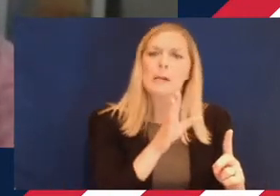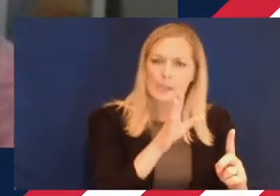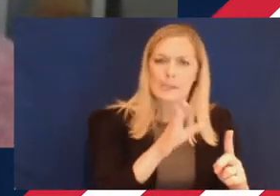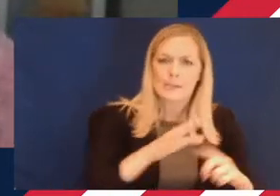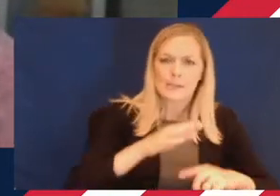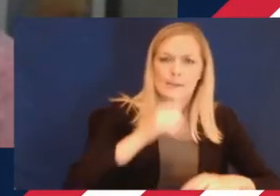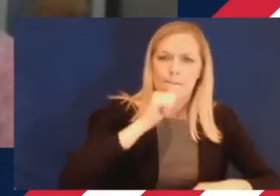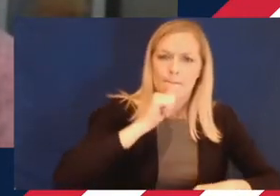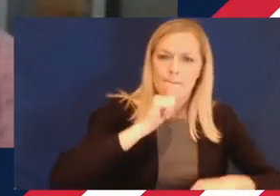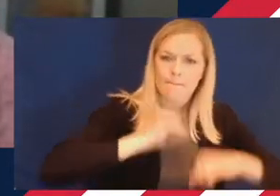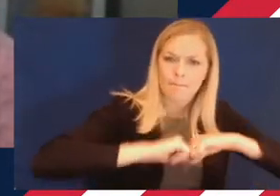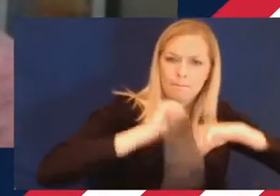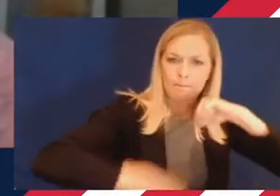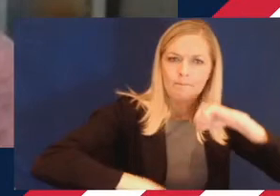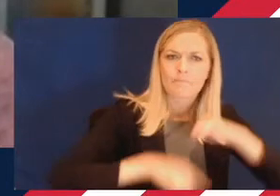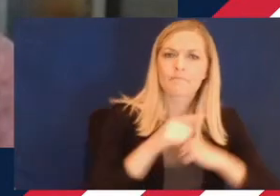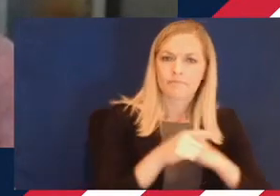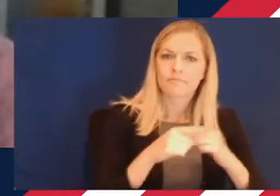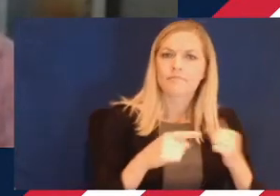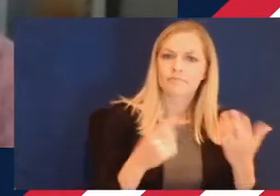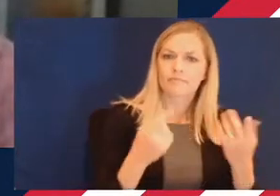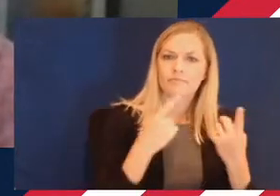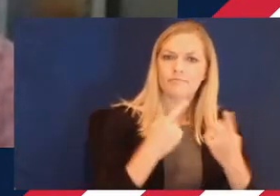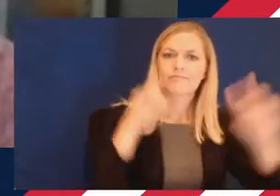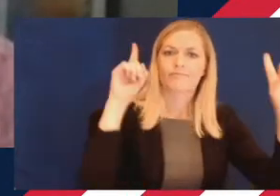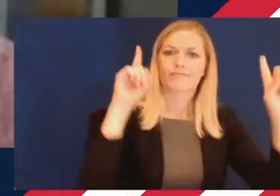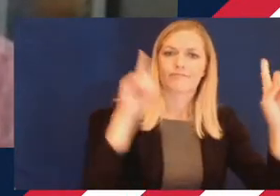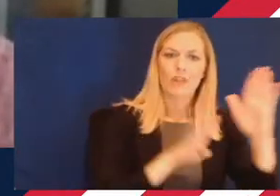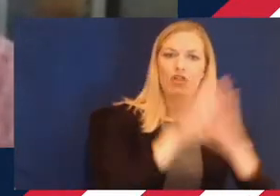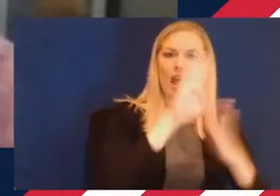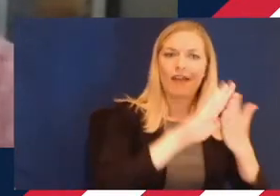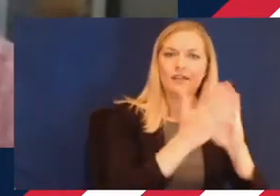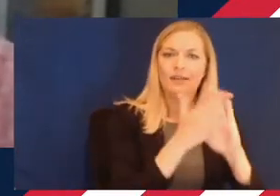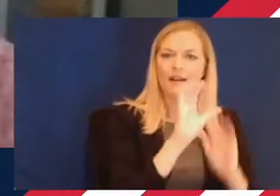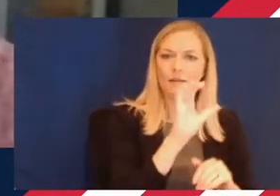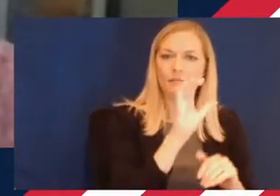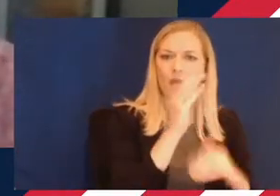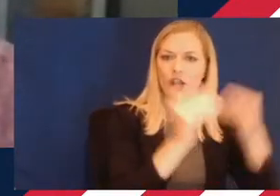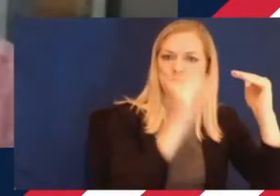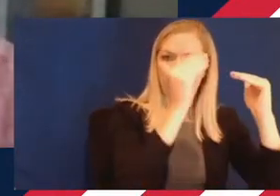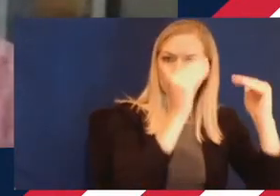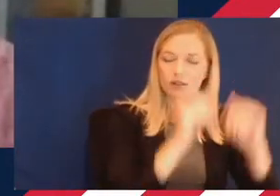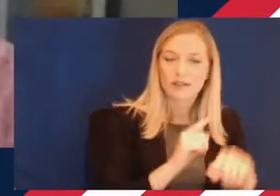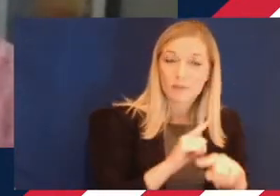adulthood. But how long can we ask people born in the wrong zip code